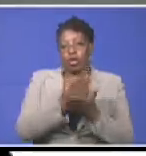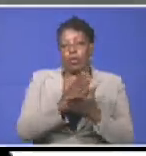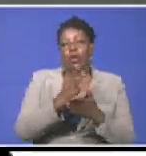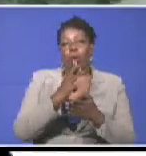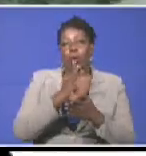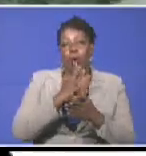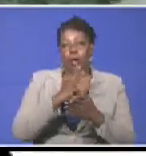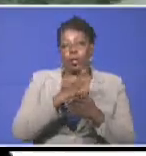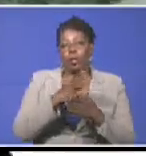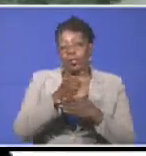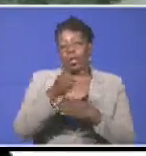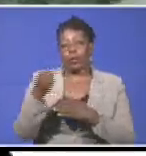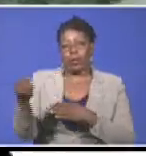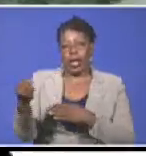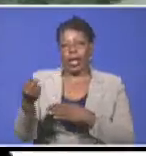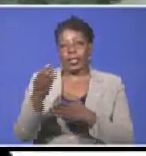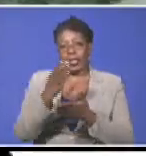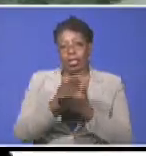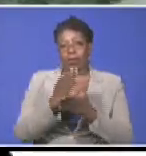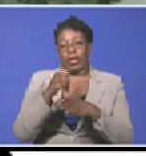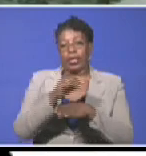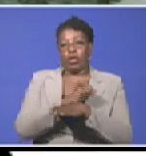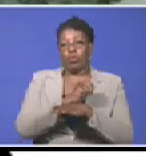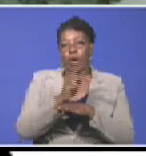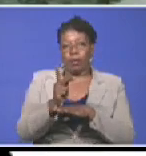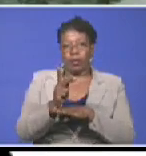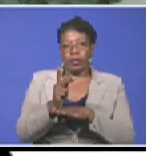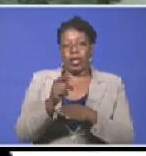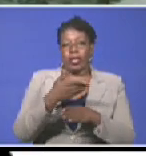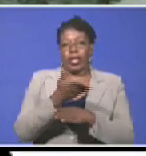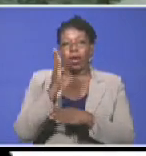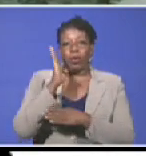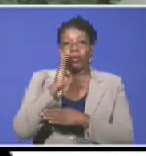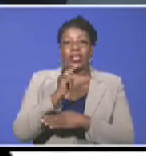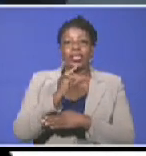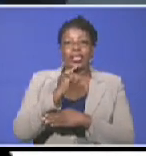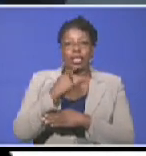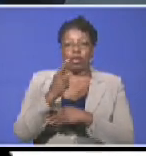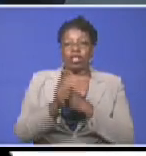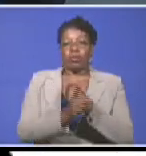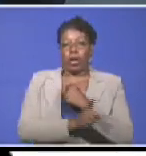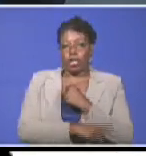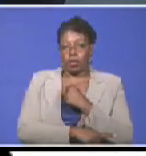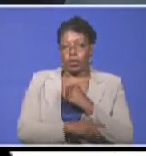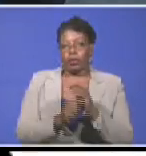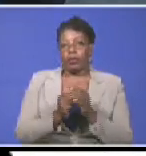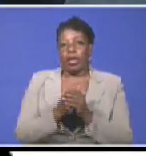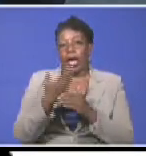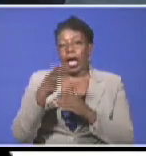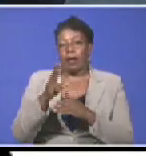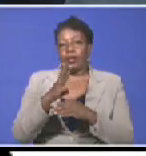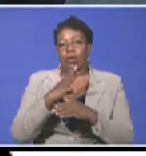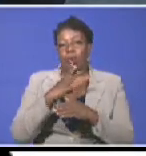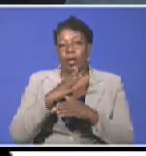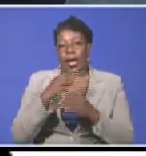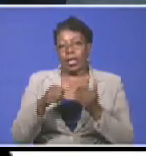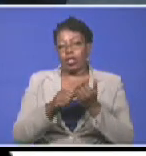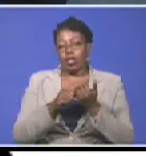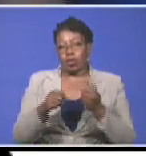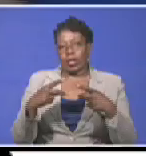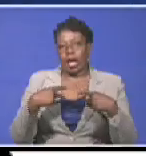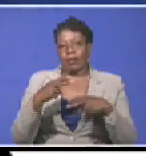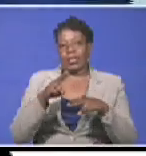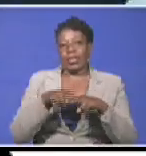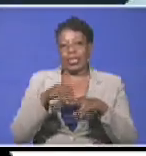that necessary amenity across New Providence, that there will be serious consequences. This after water and sewage workers staged